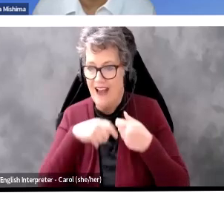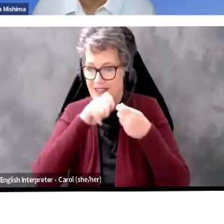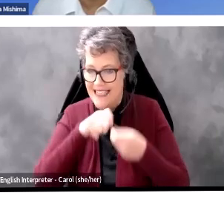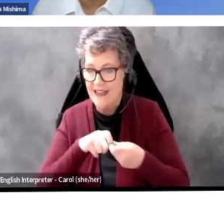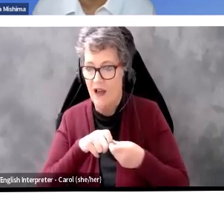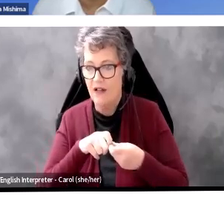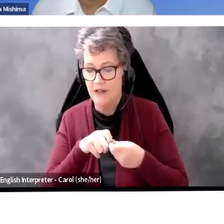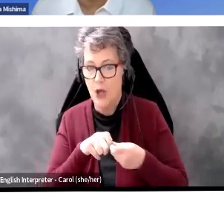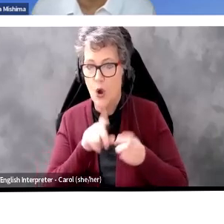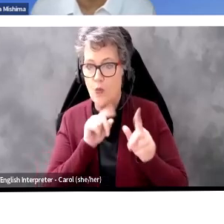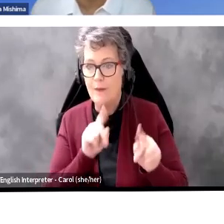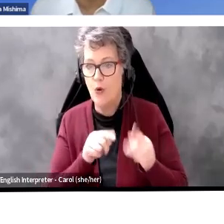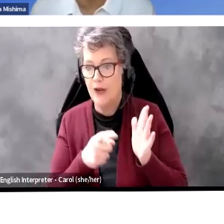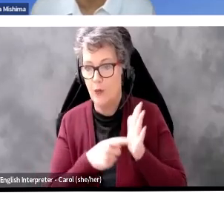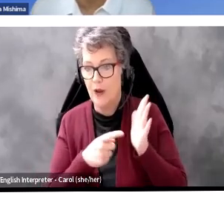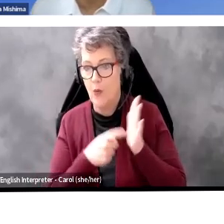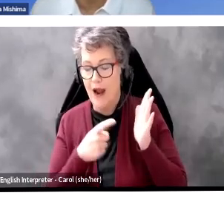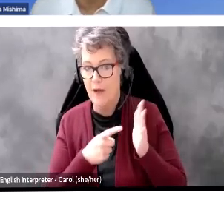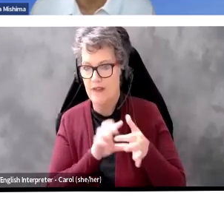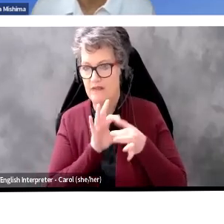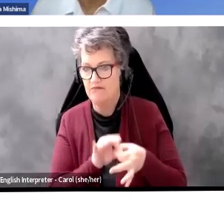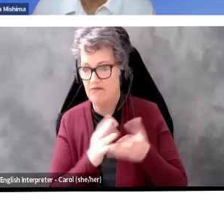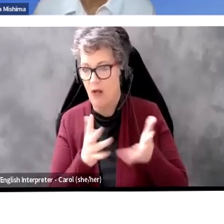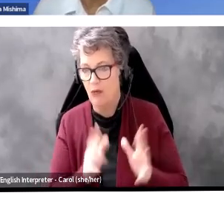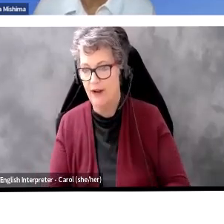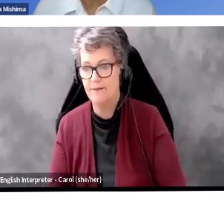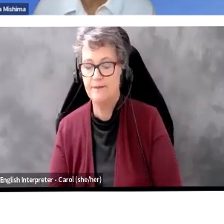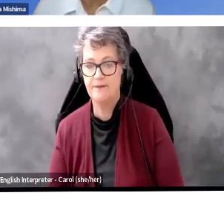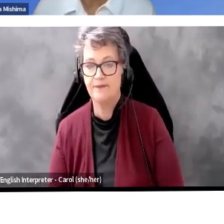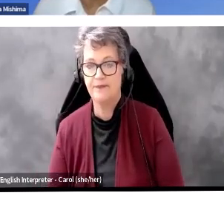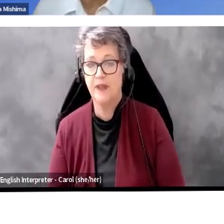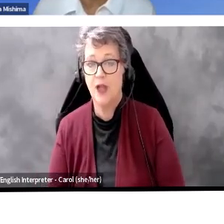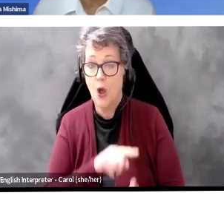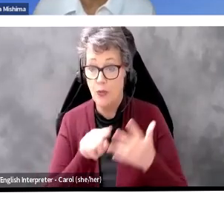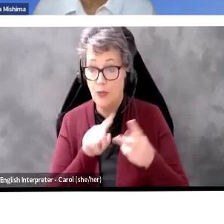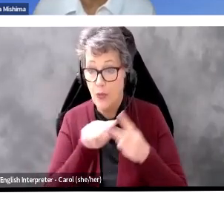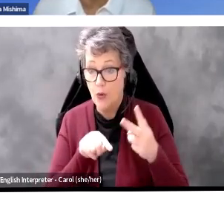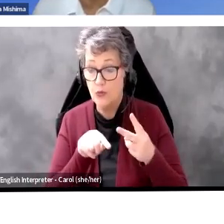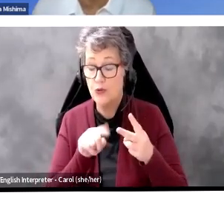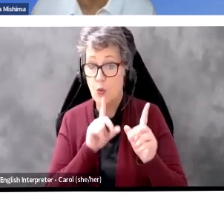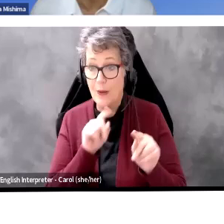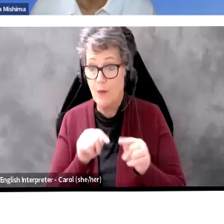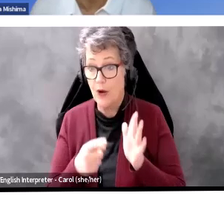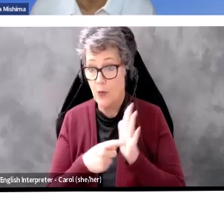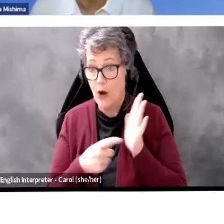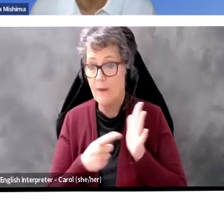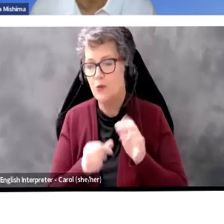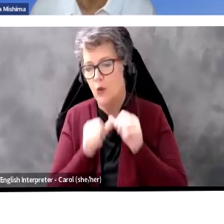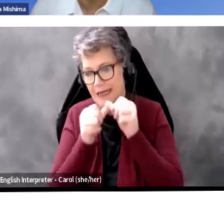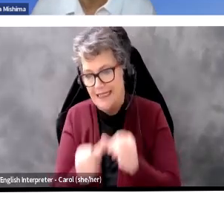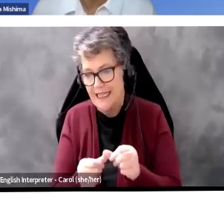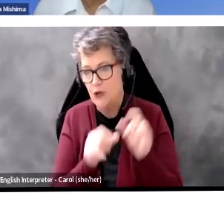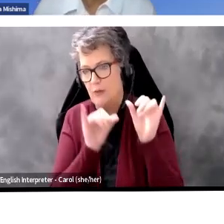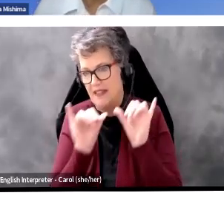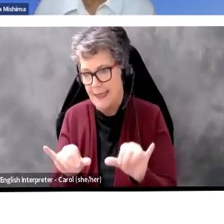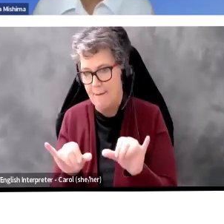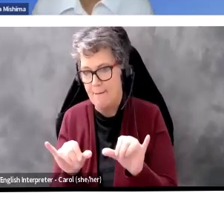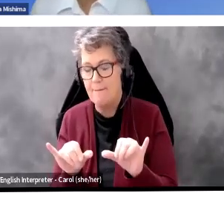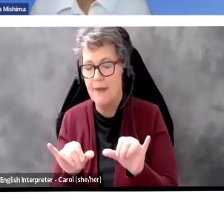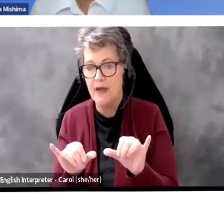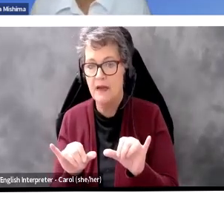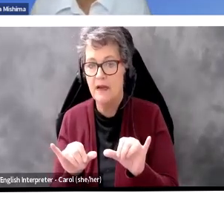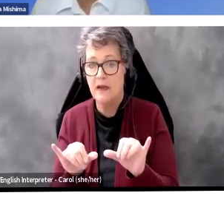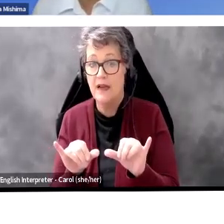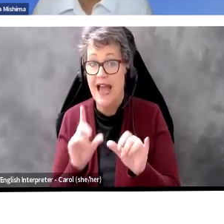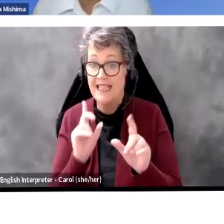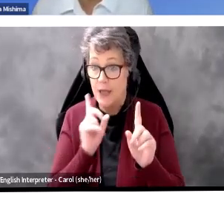detailed reporting requirements associated with them, and those reporting requirements will continue and remain the same. At some